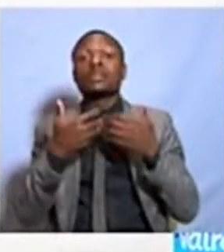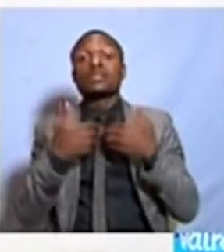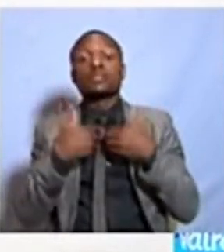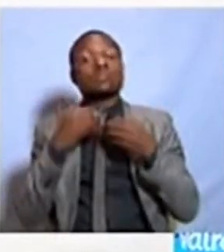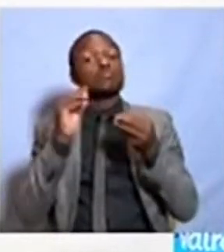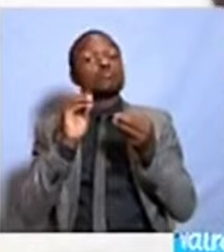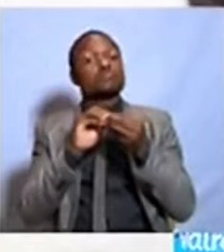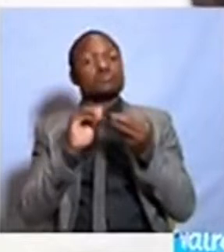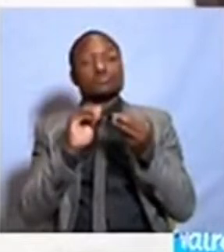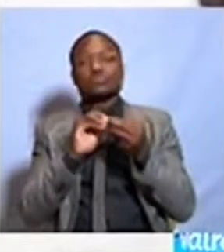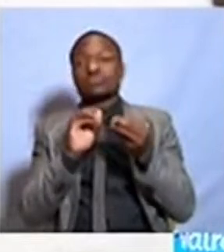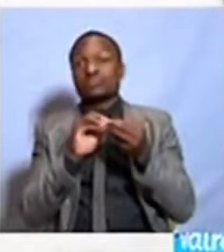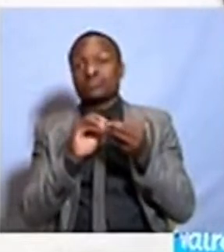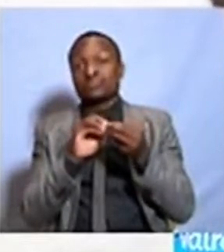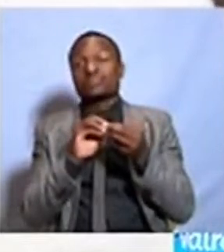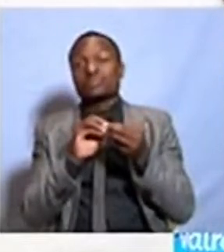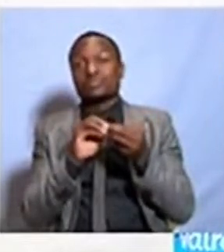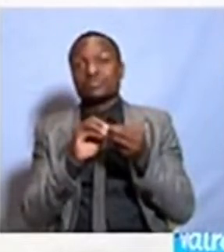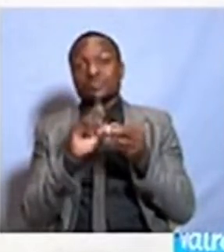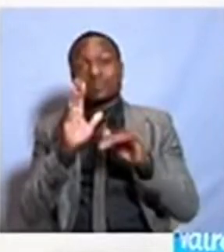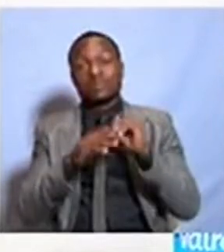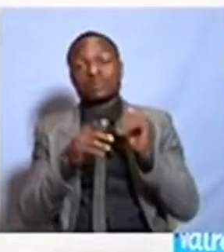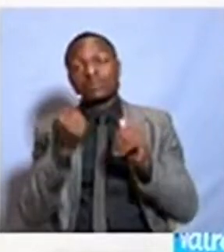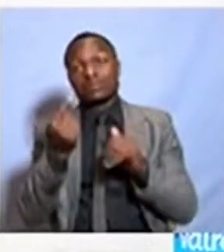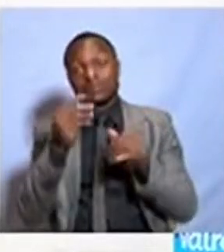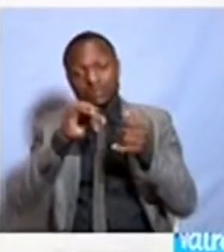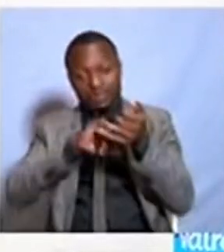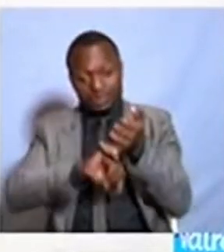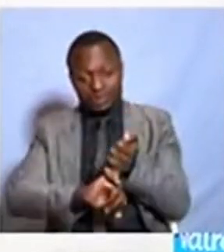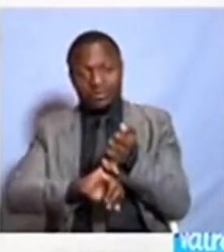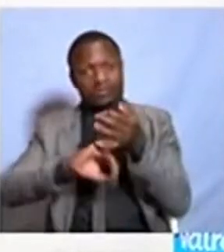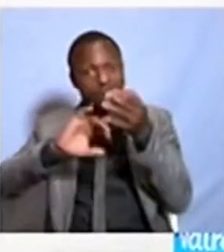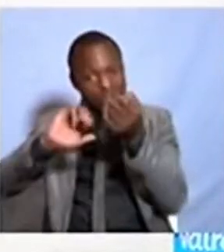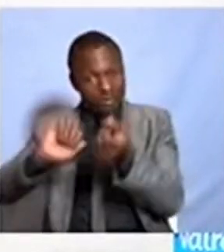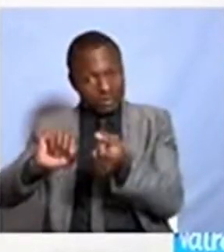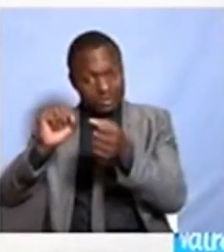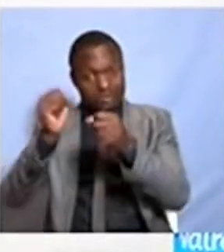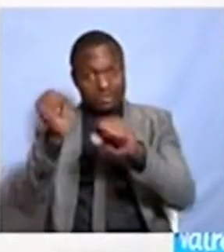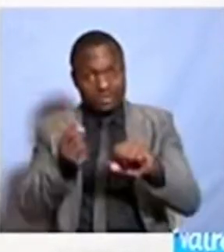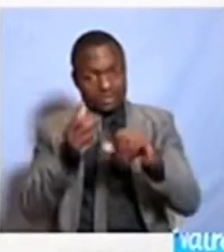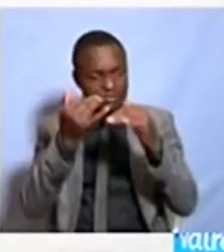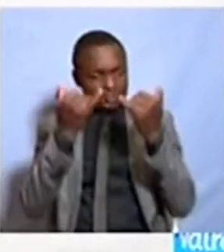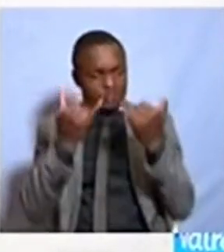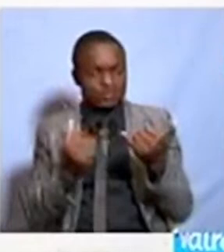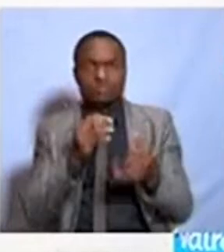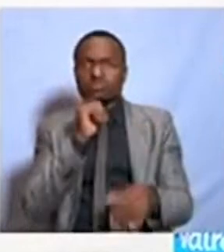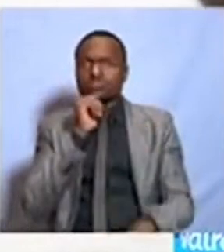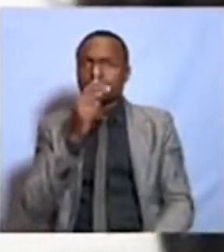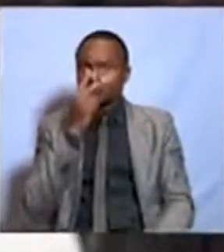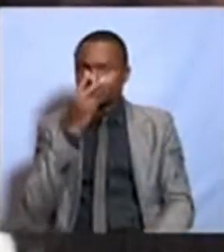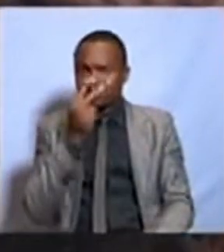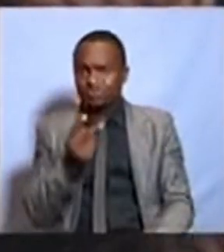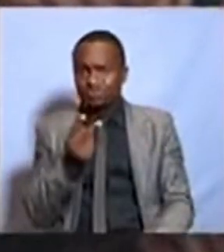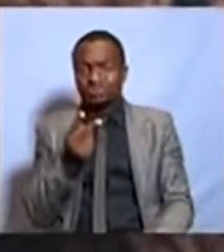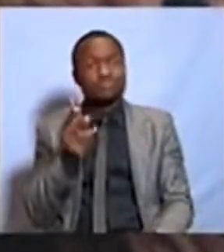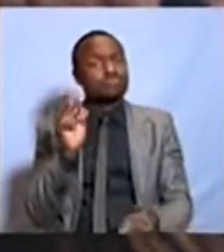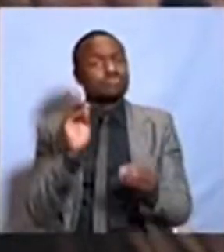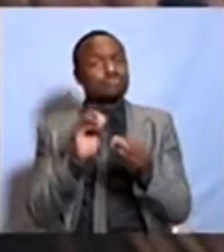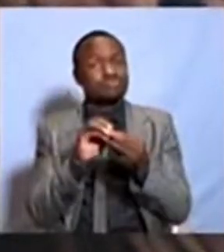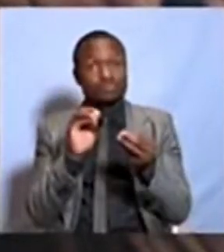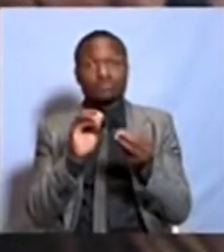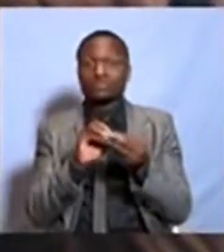one for social protection. Now, we are not seeing much